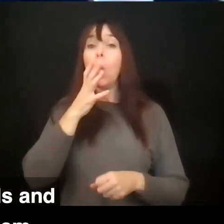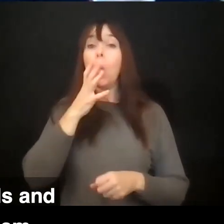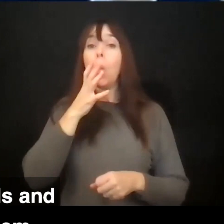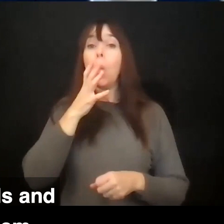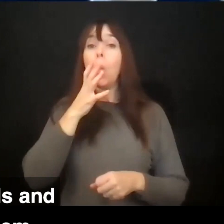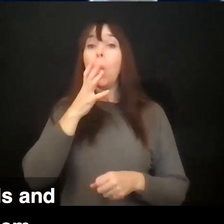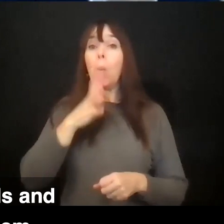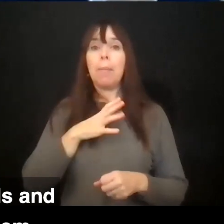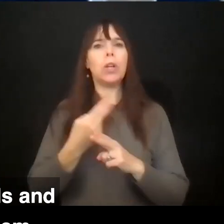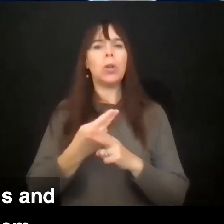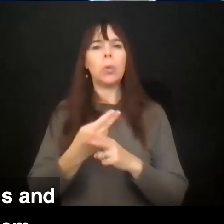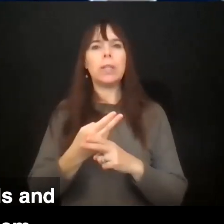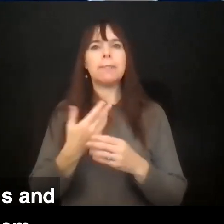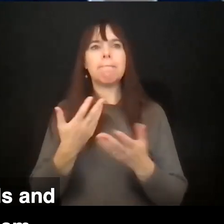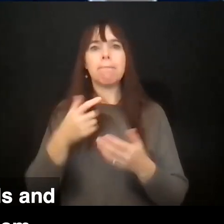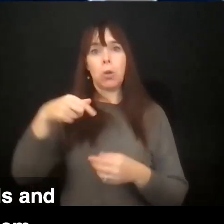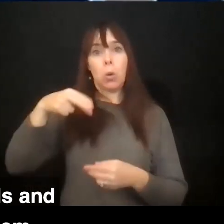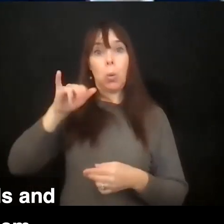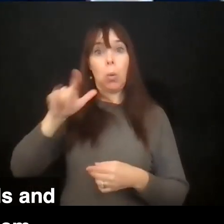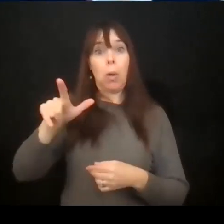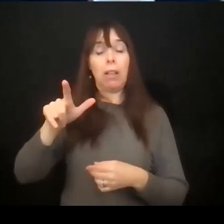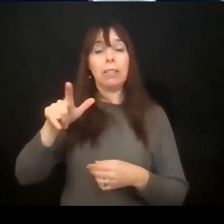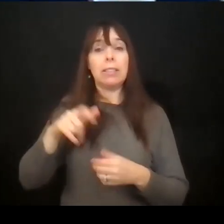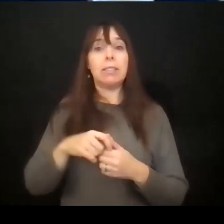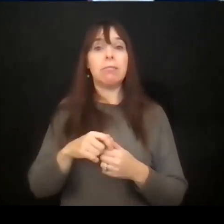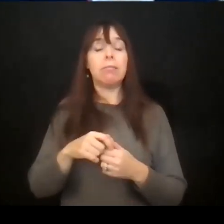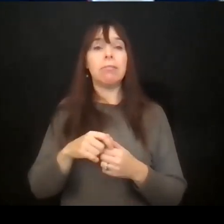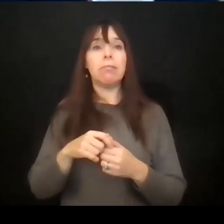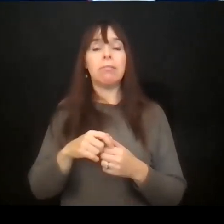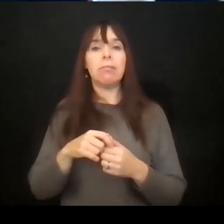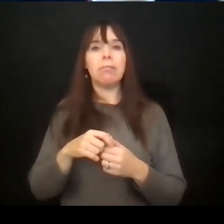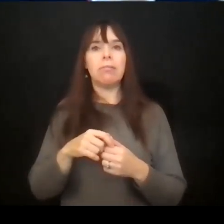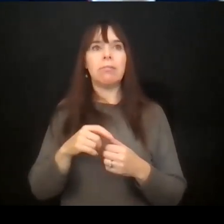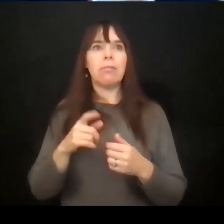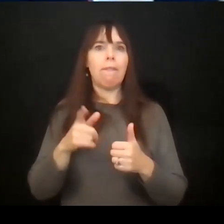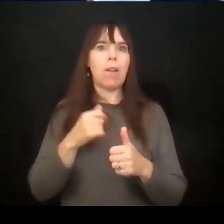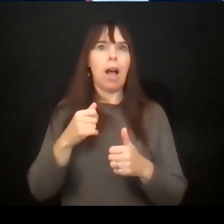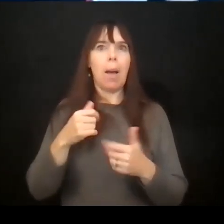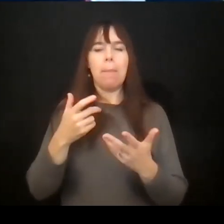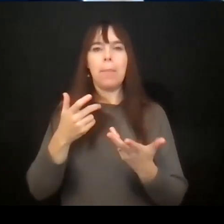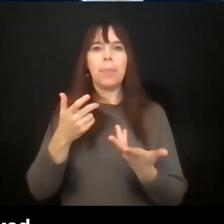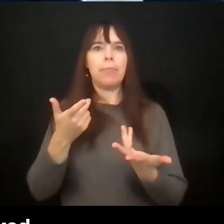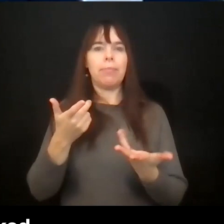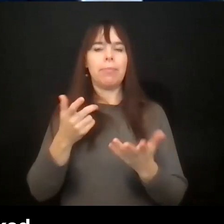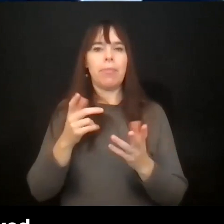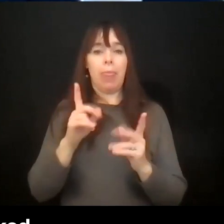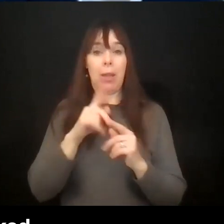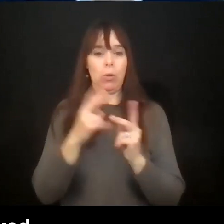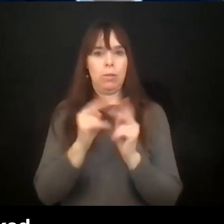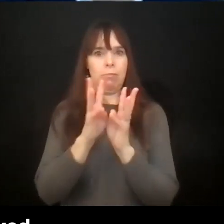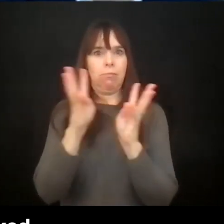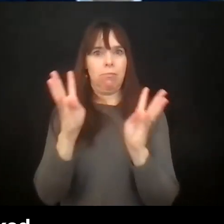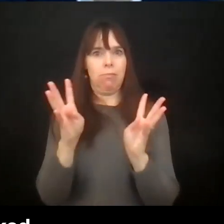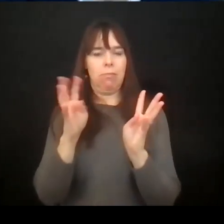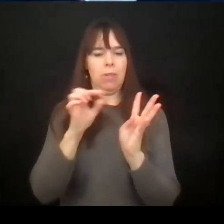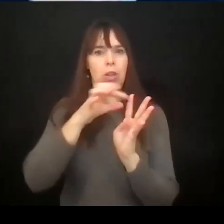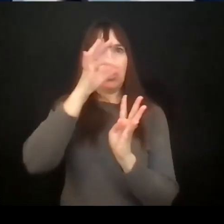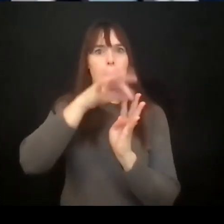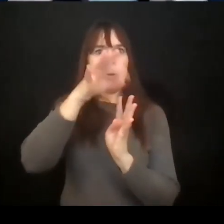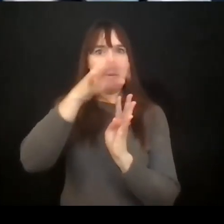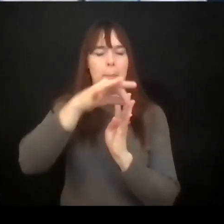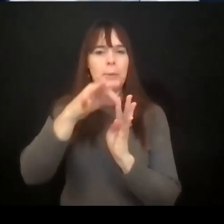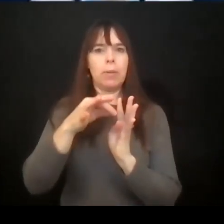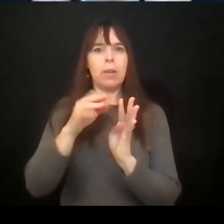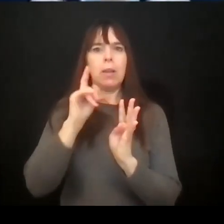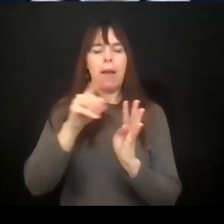take quills and they would prepare them. They'd have to be soaked, they needed